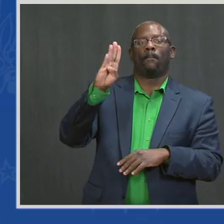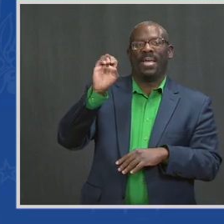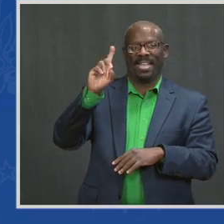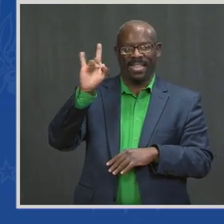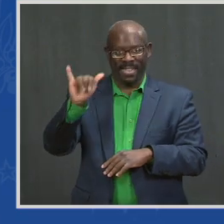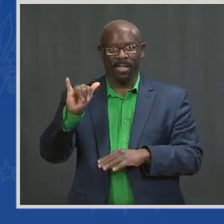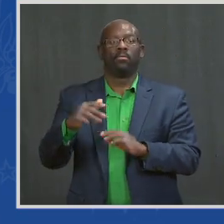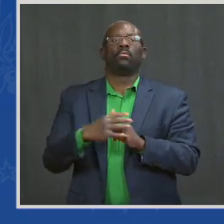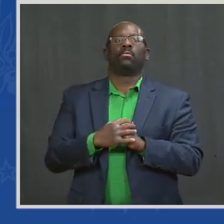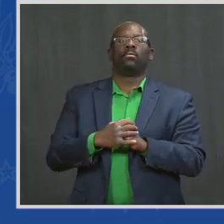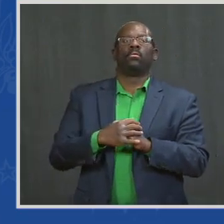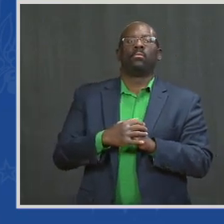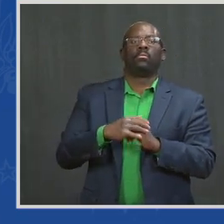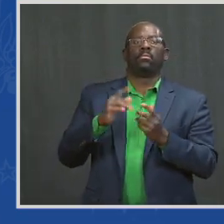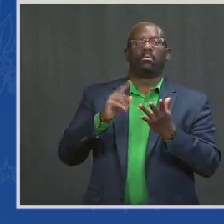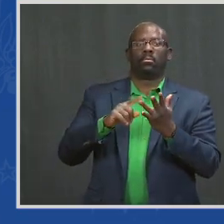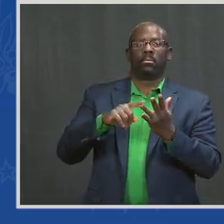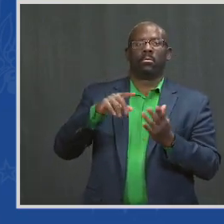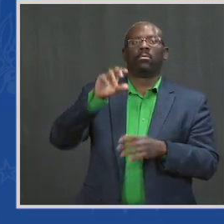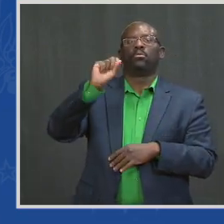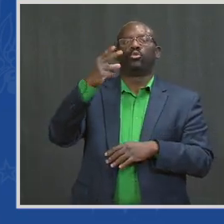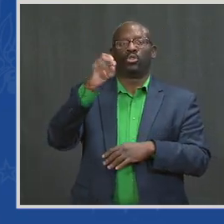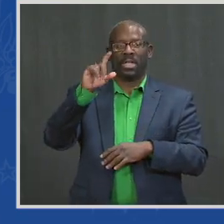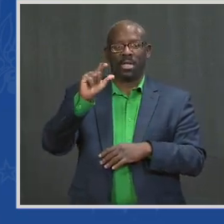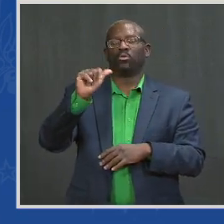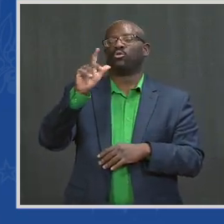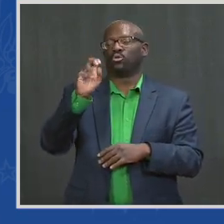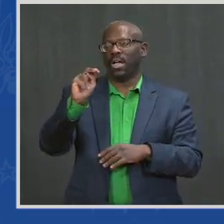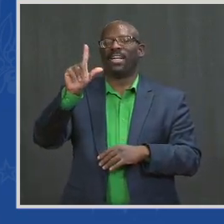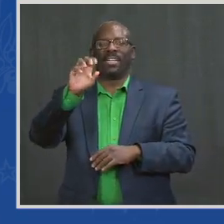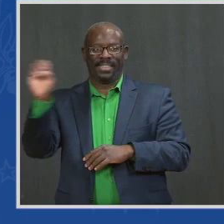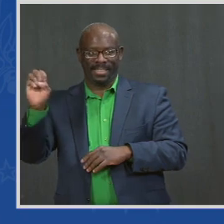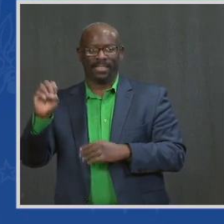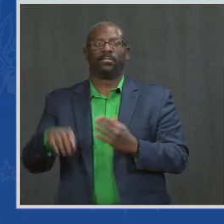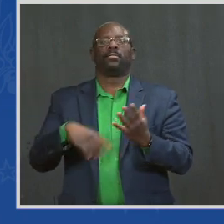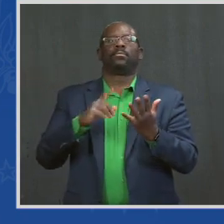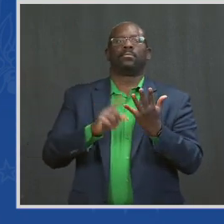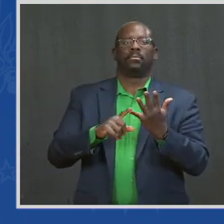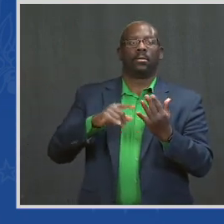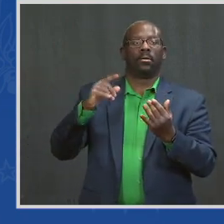and Sheila Jackson Lee, and Miss Opal.